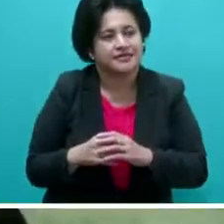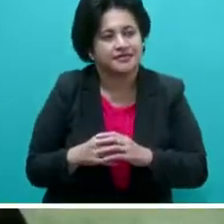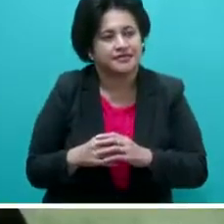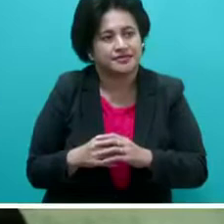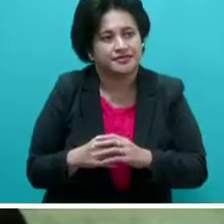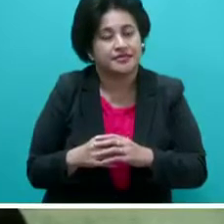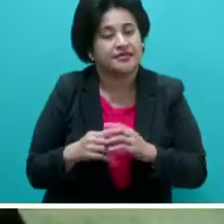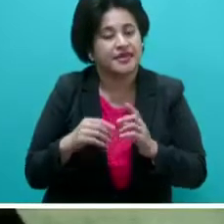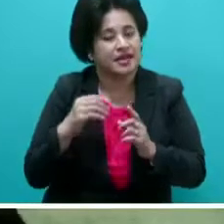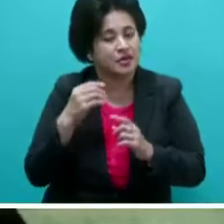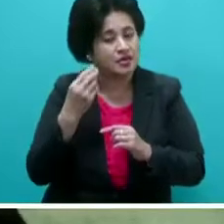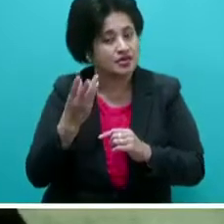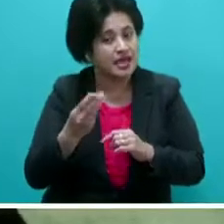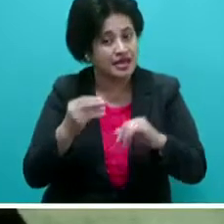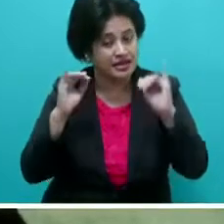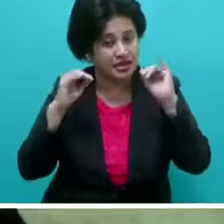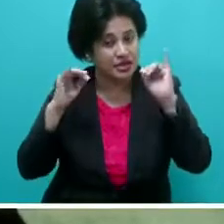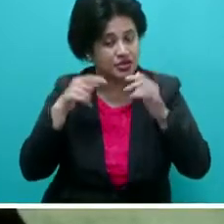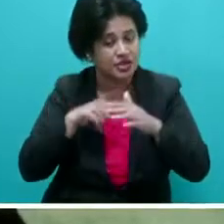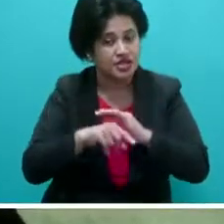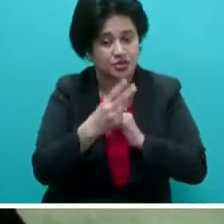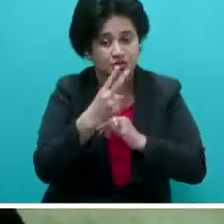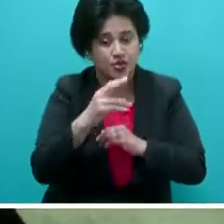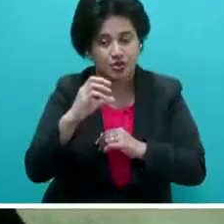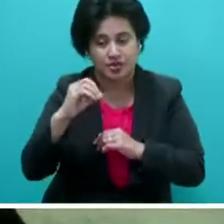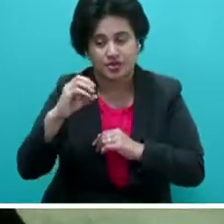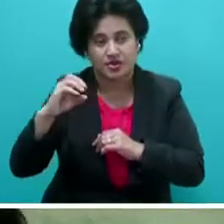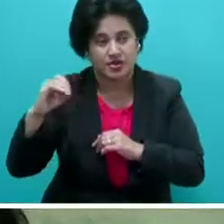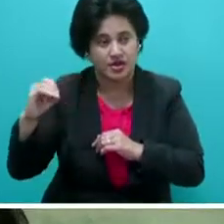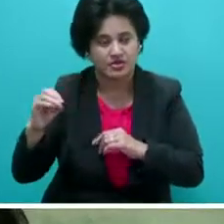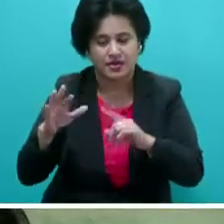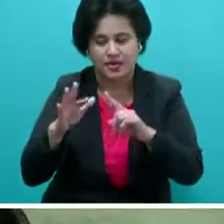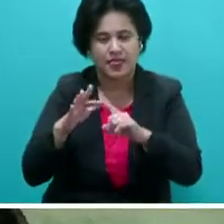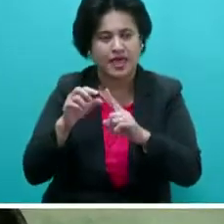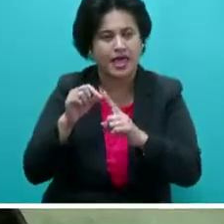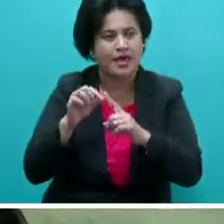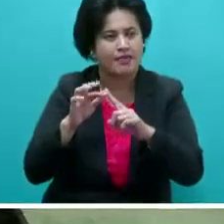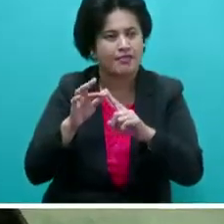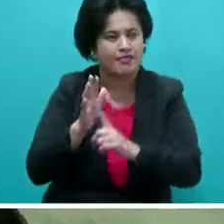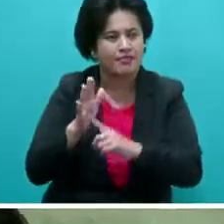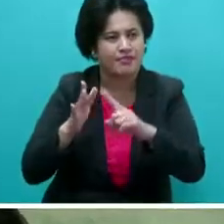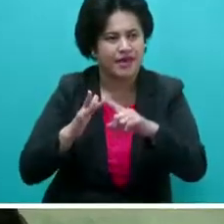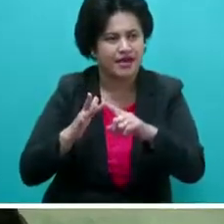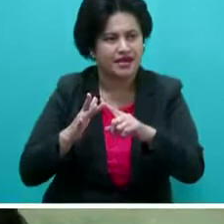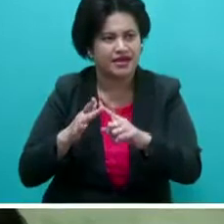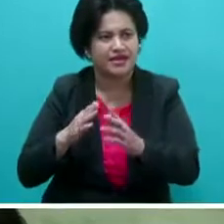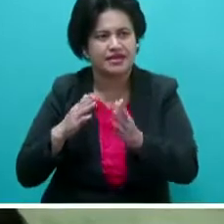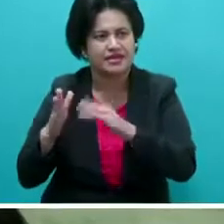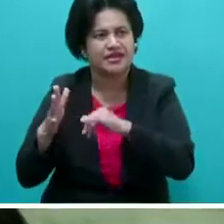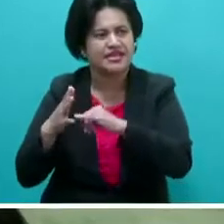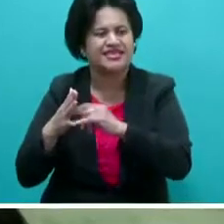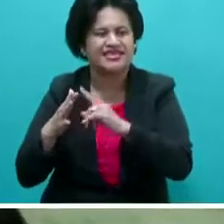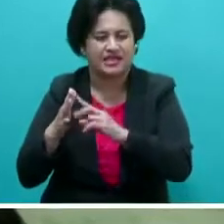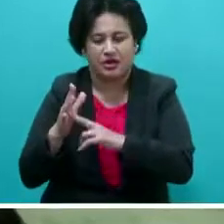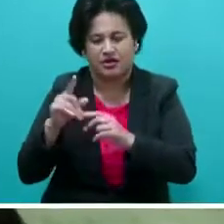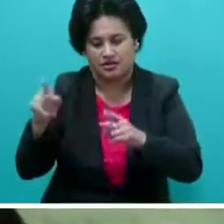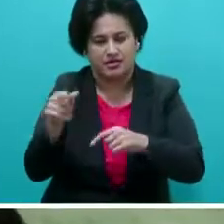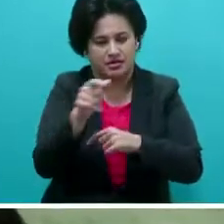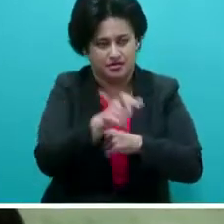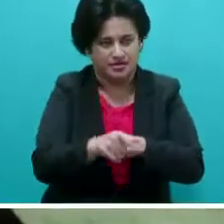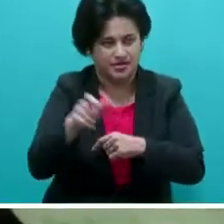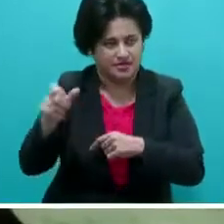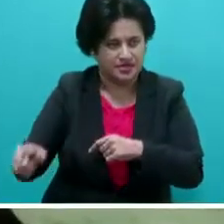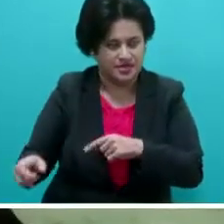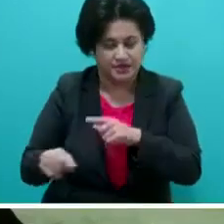was a case in 2000, it's called Epeli Senilolia versus Attorney General and Semi Voletti. Semi Voletti